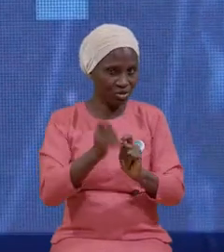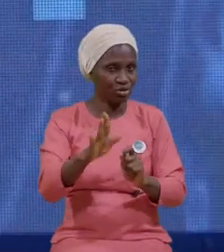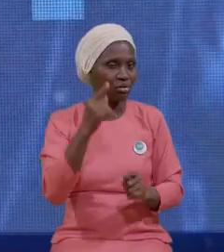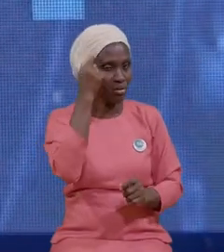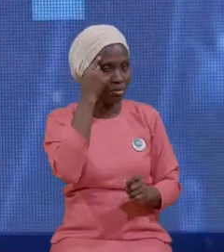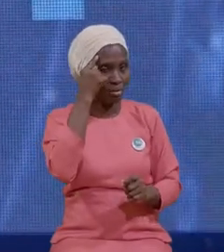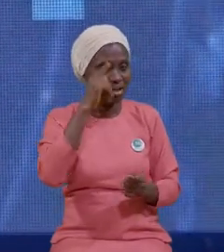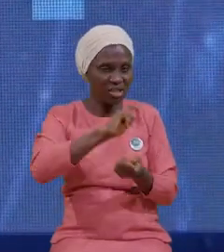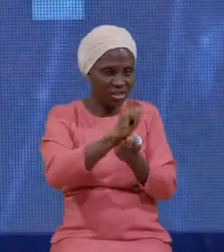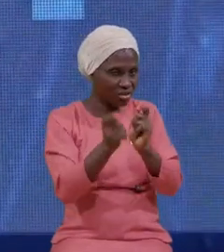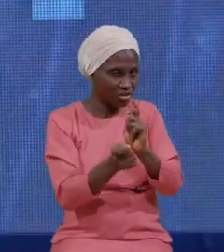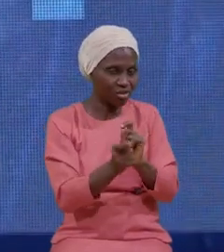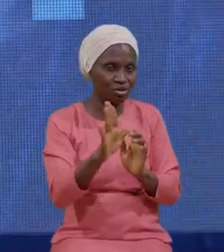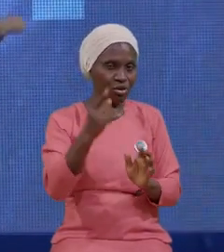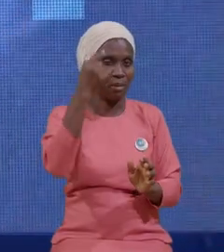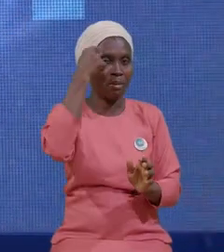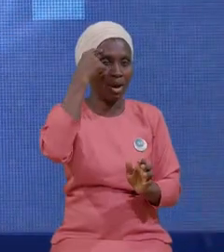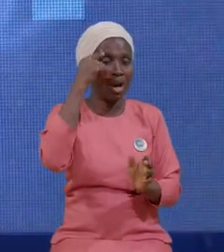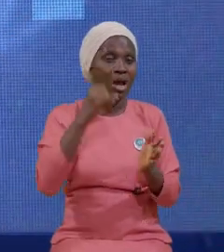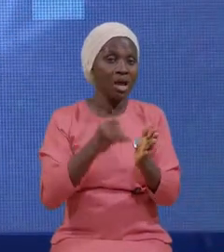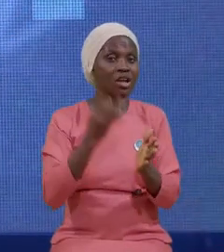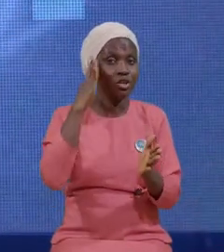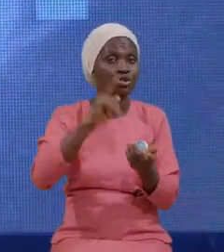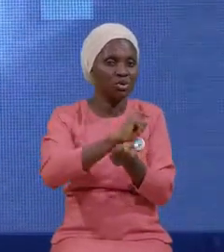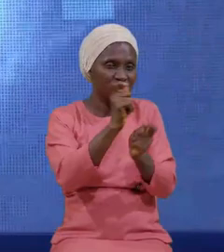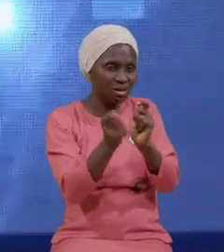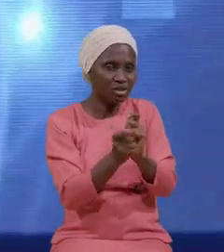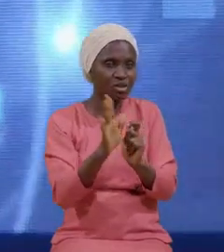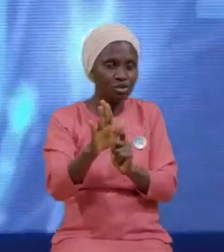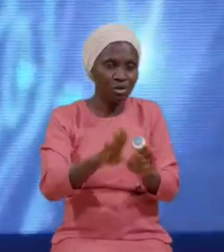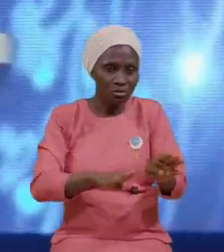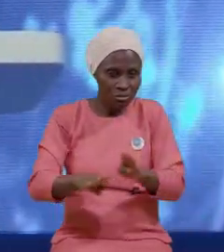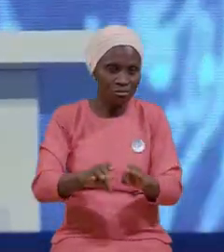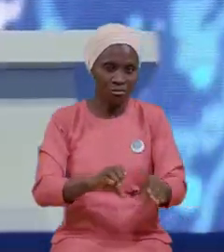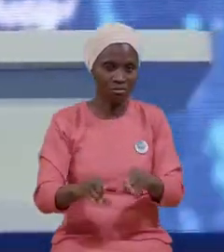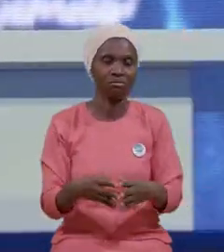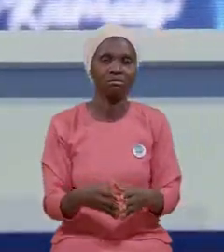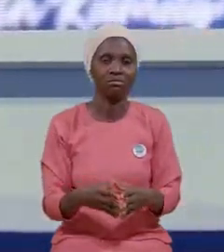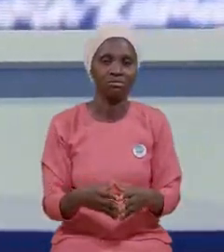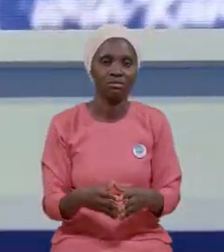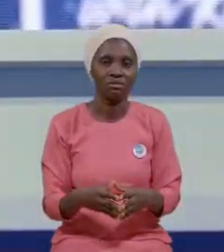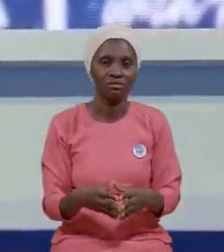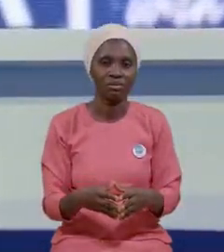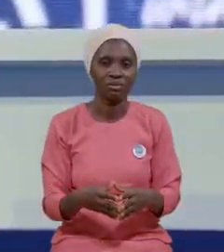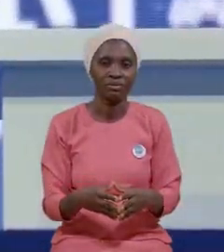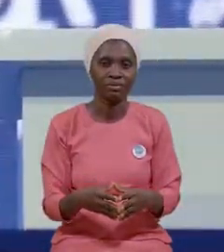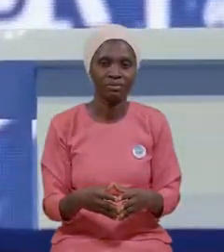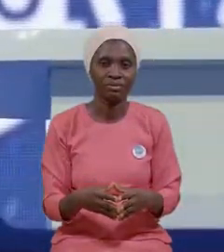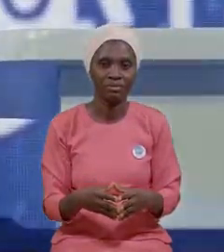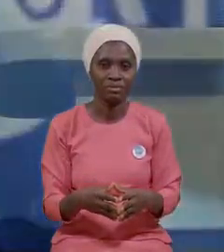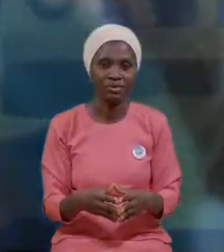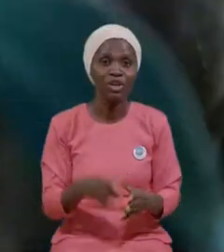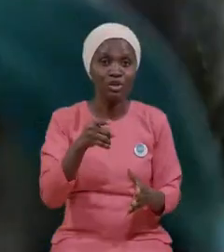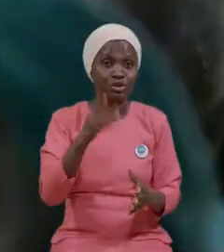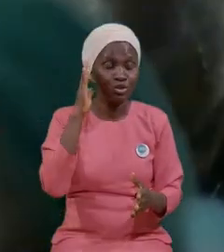change your mind. It will change your action. Your hand will feel the